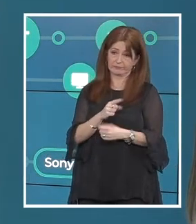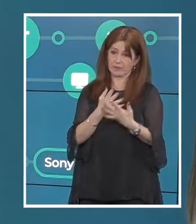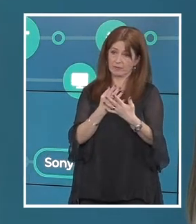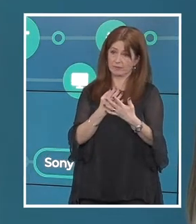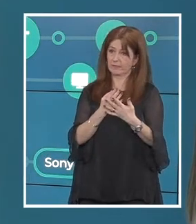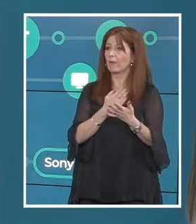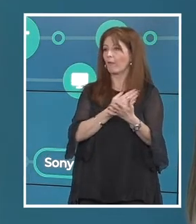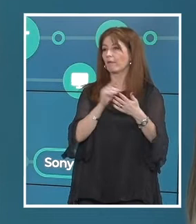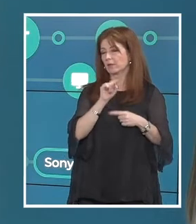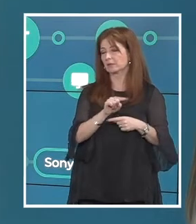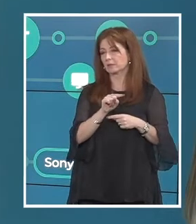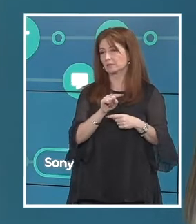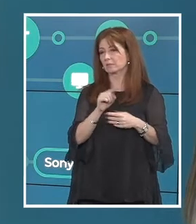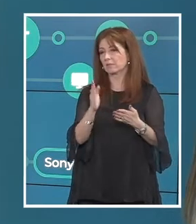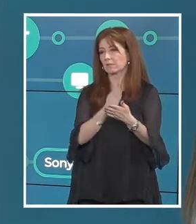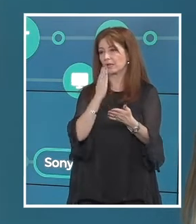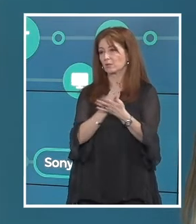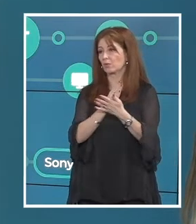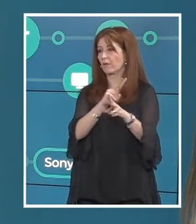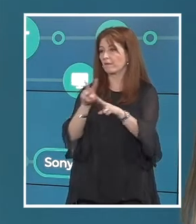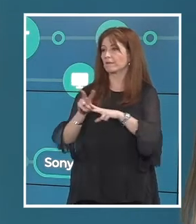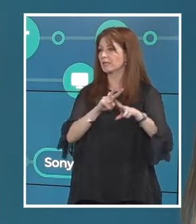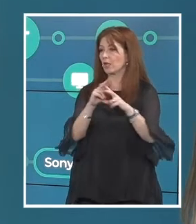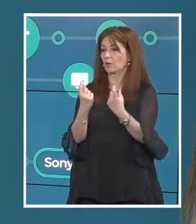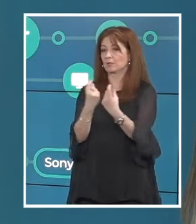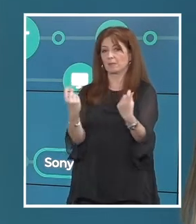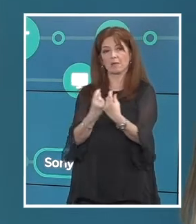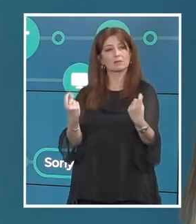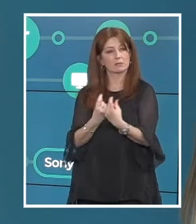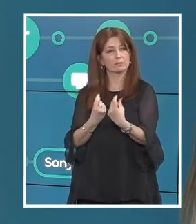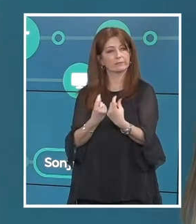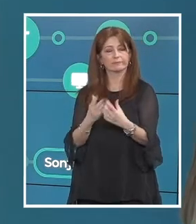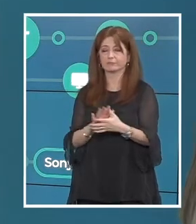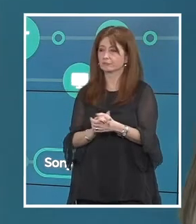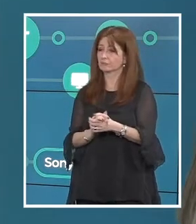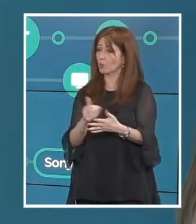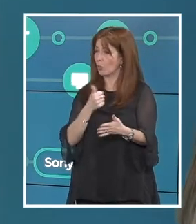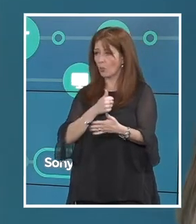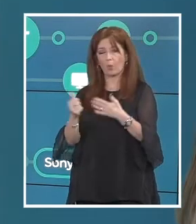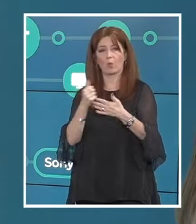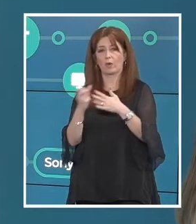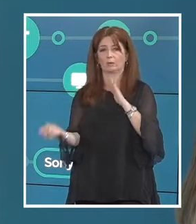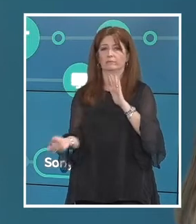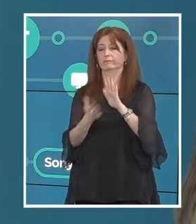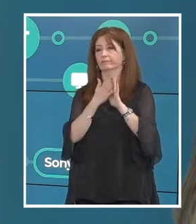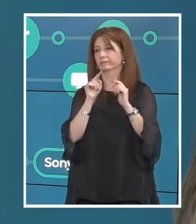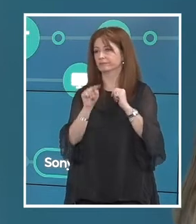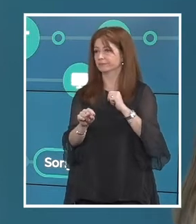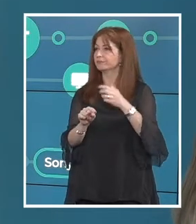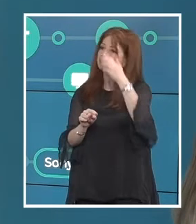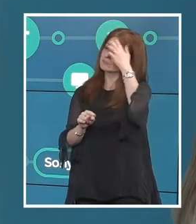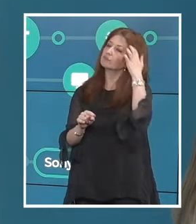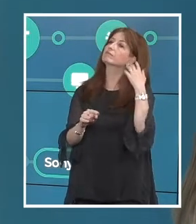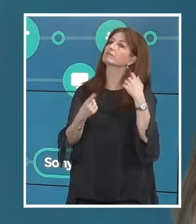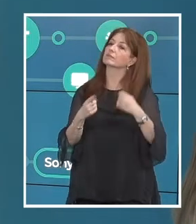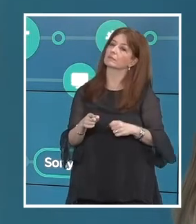obvious one, is making sure that our videos have subtitles and captions on them, always. So